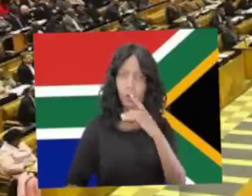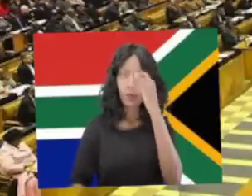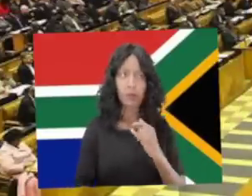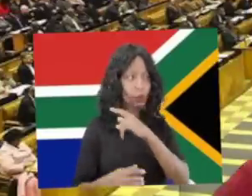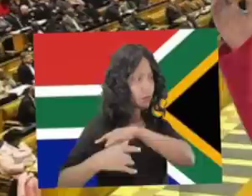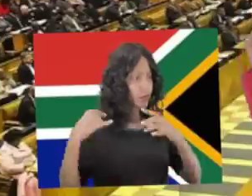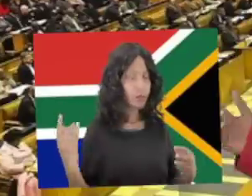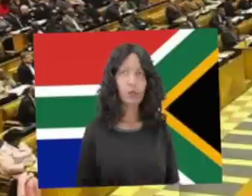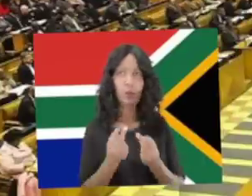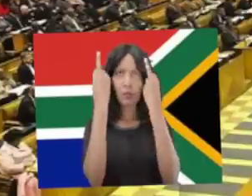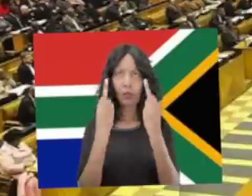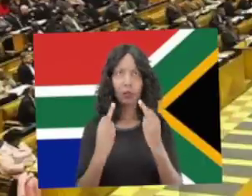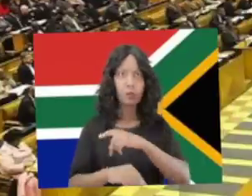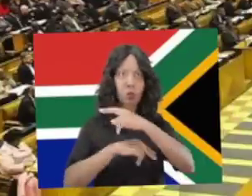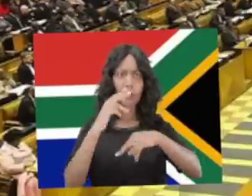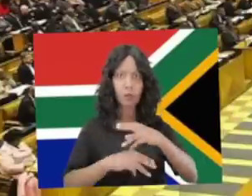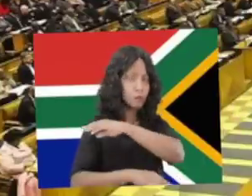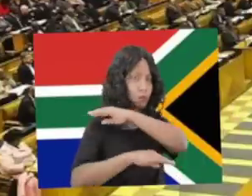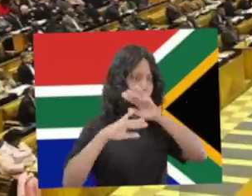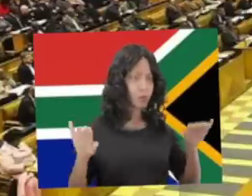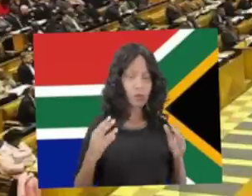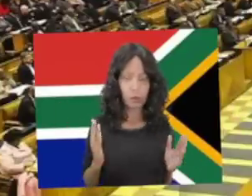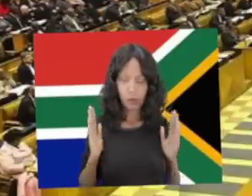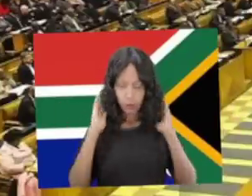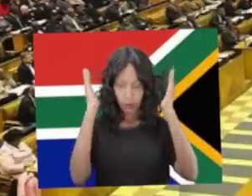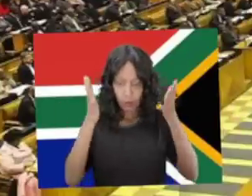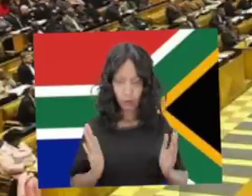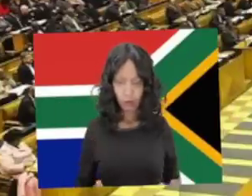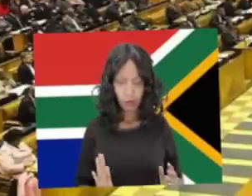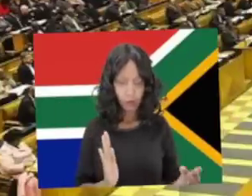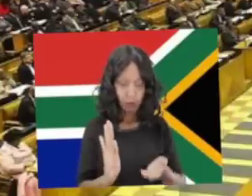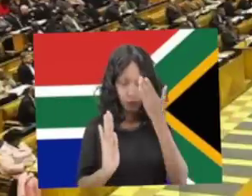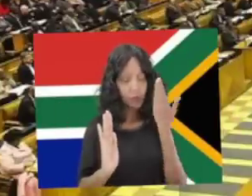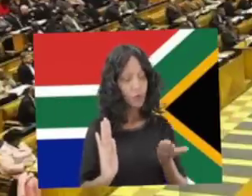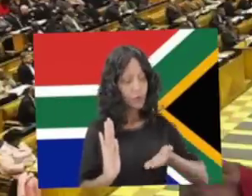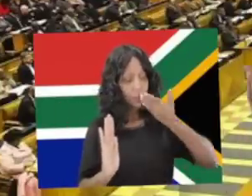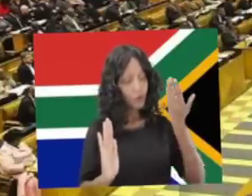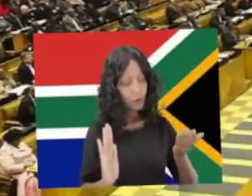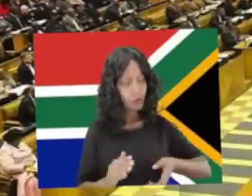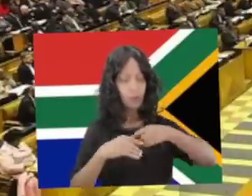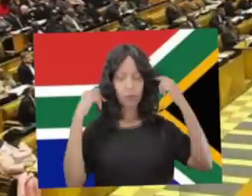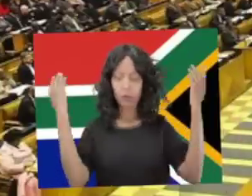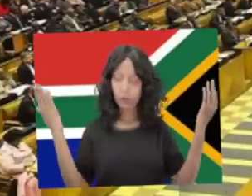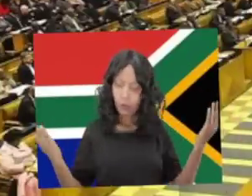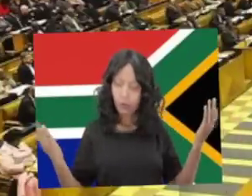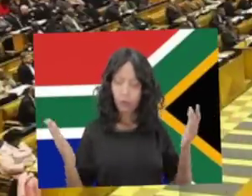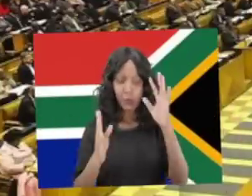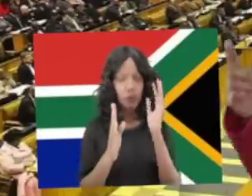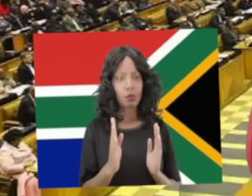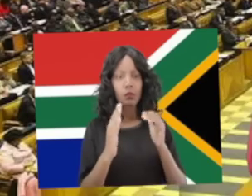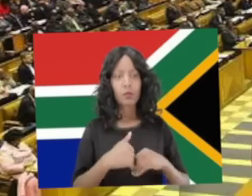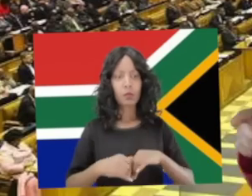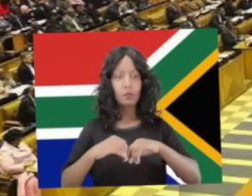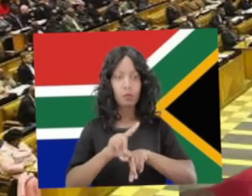in white people's flavors like strawberry, blueberry. People who afford blueberry and strawberry, you